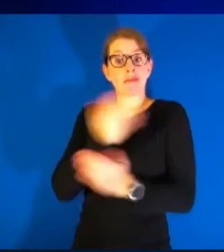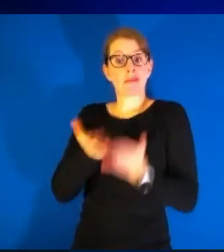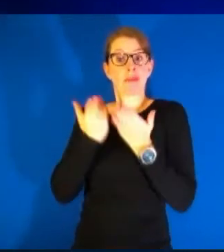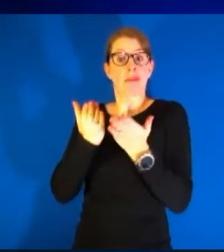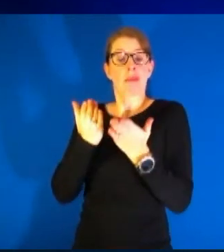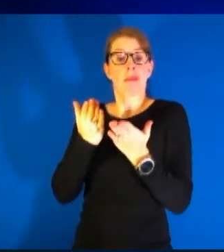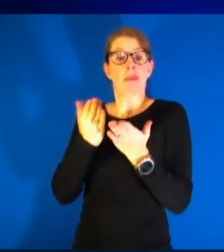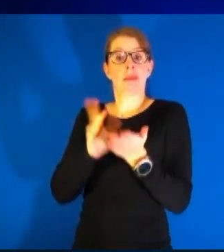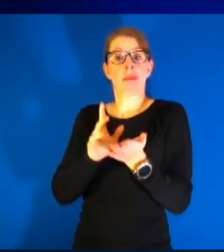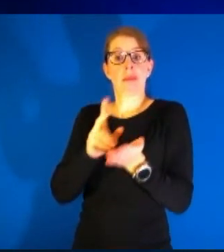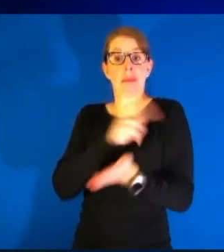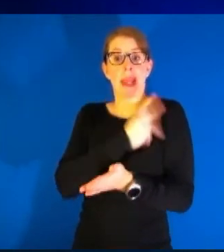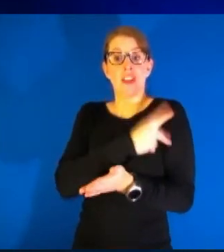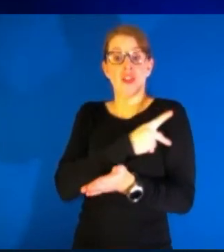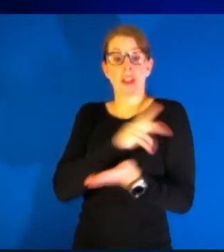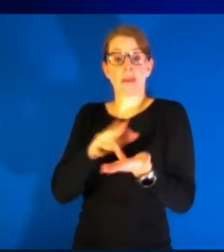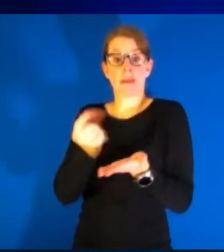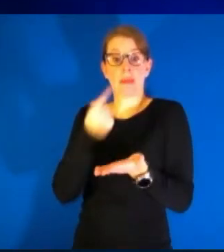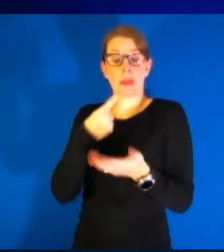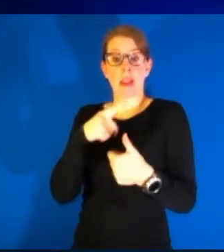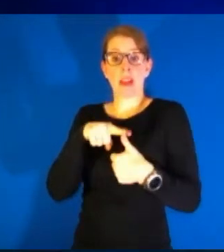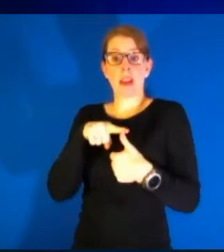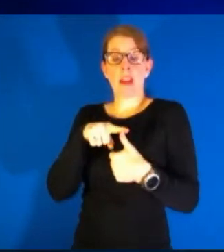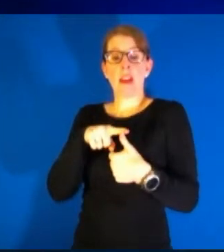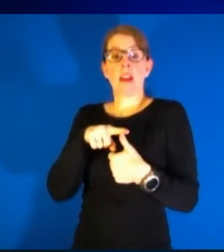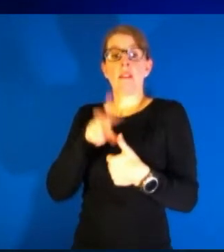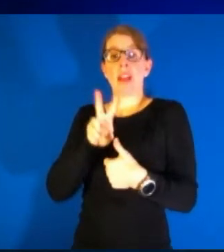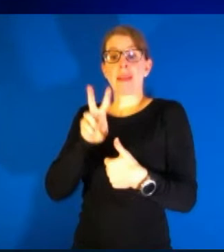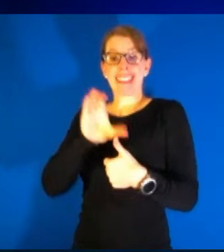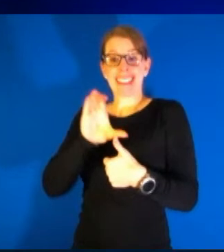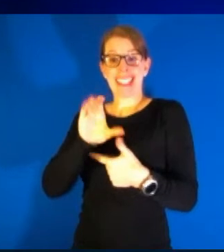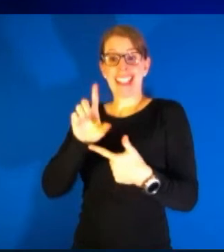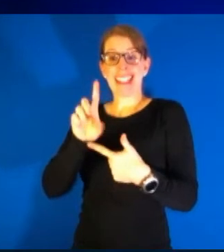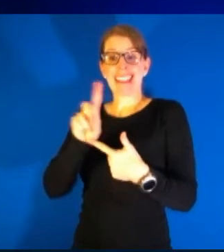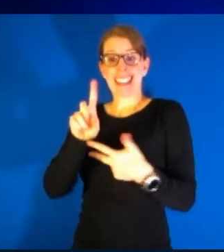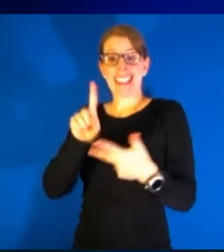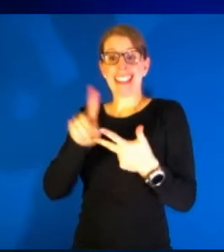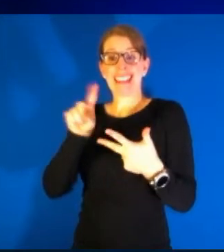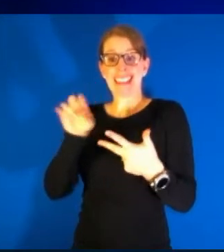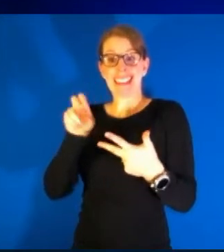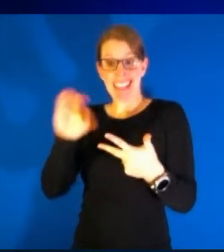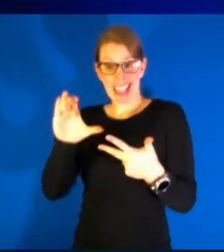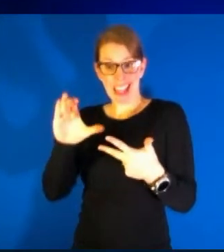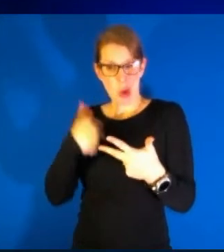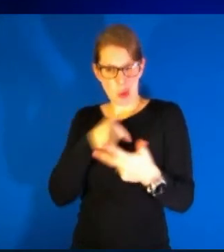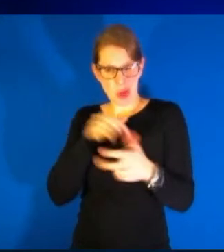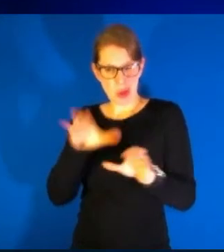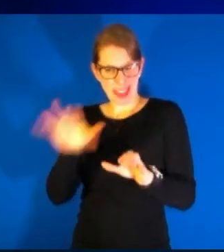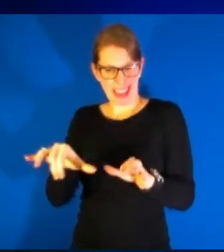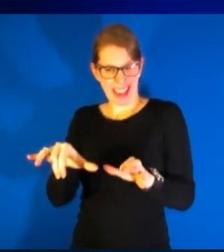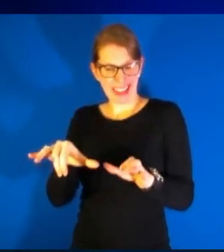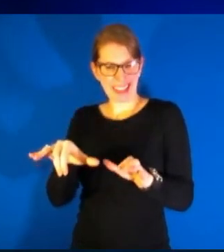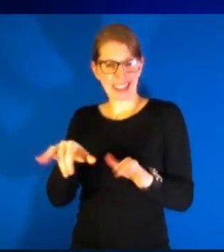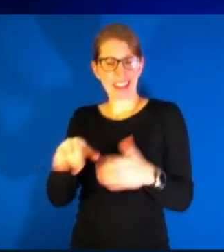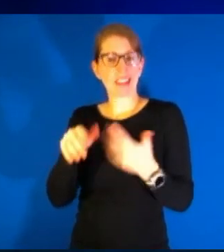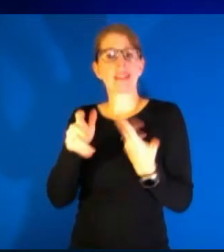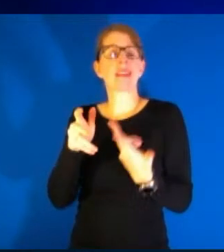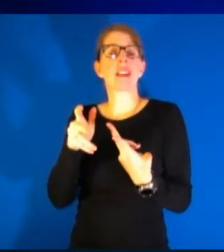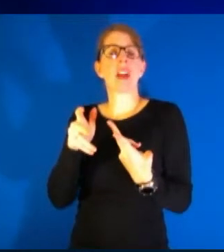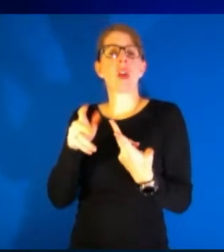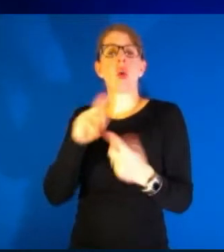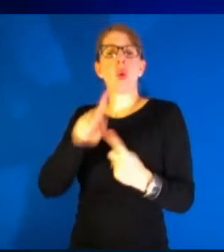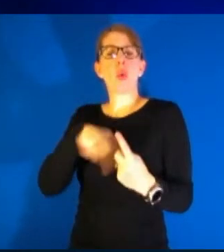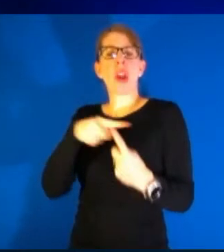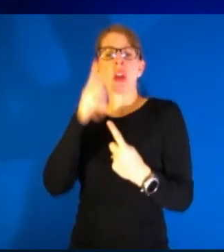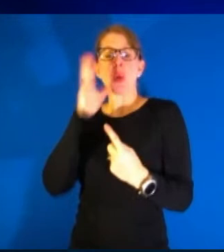vitamin C, D, and zinc to help boost immune symptoms. Are we doing that? In what case would you recommend that? I mean, certainly